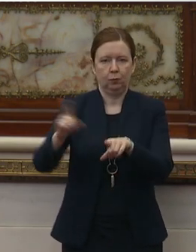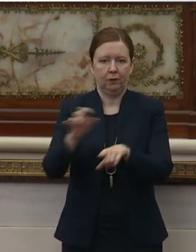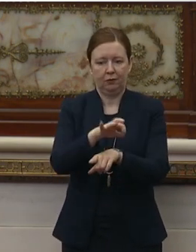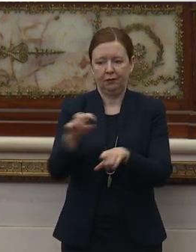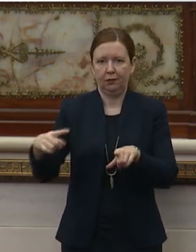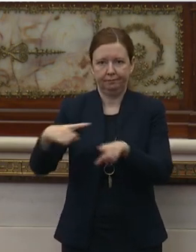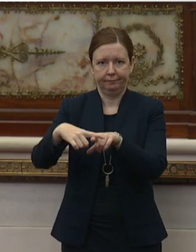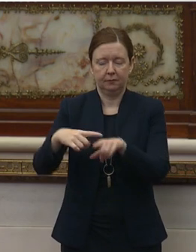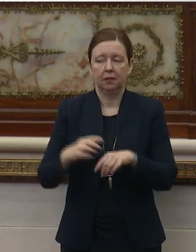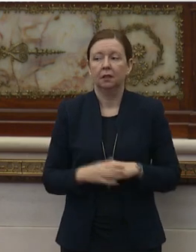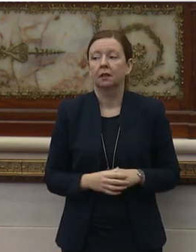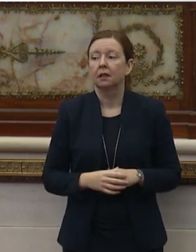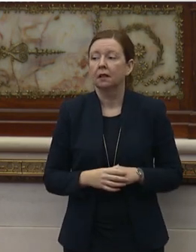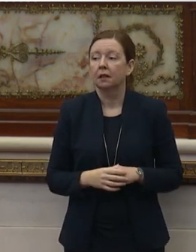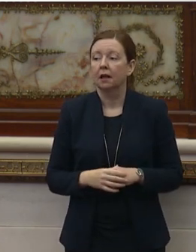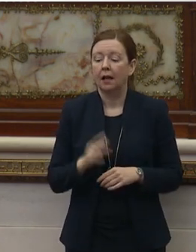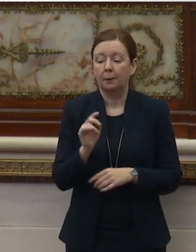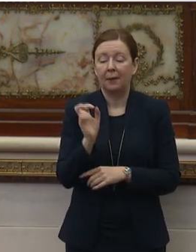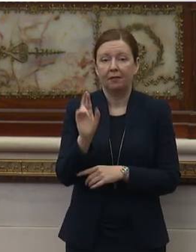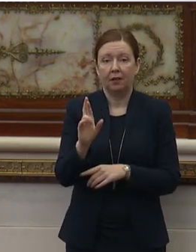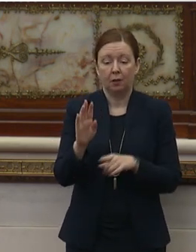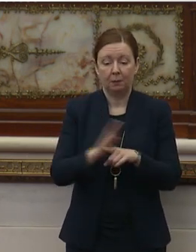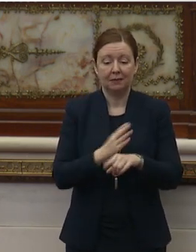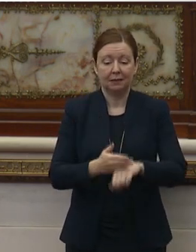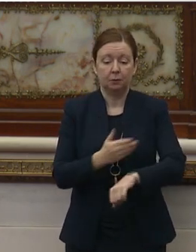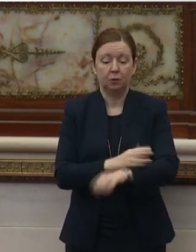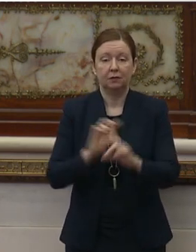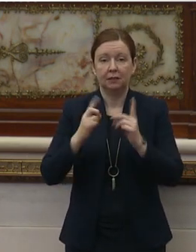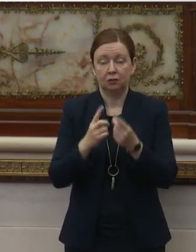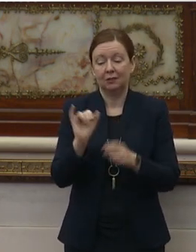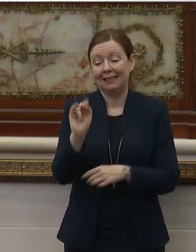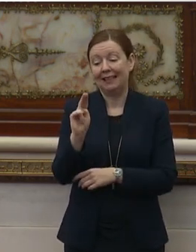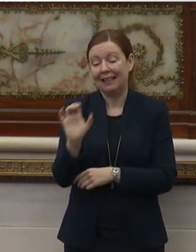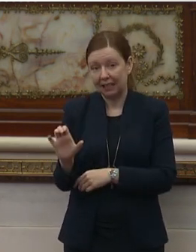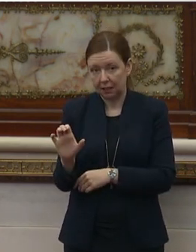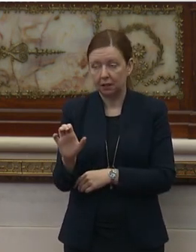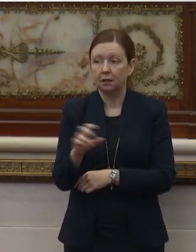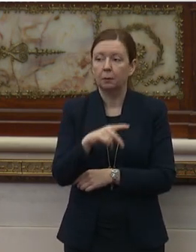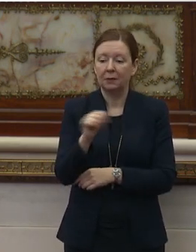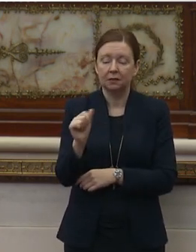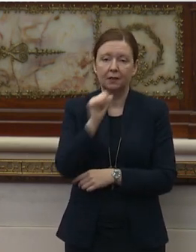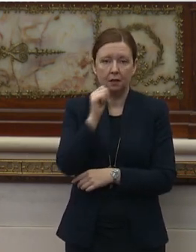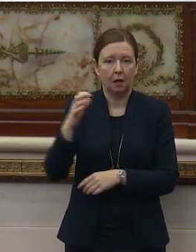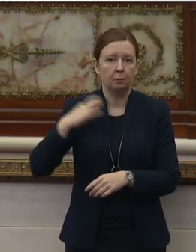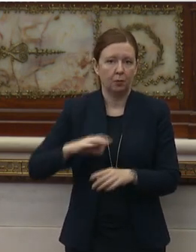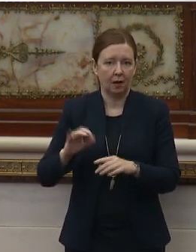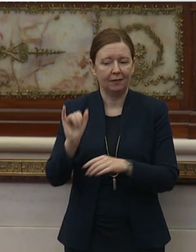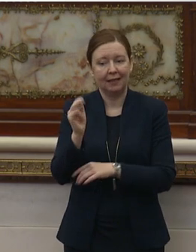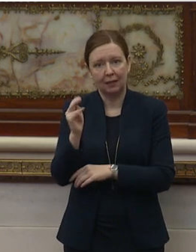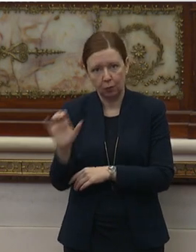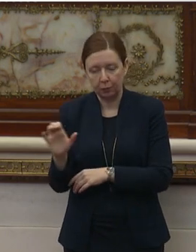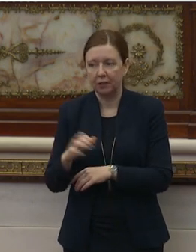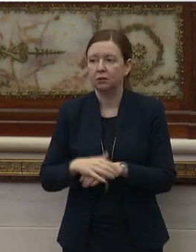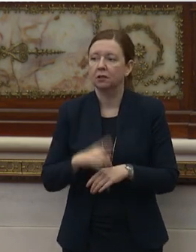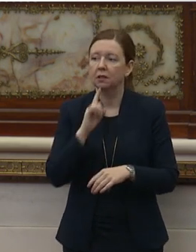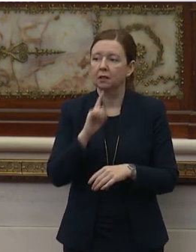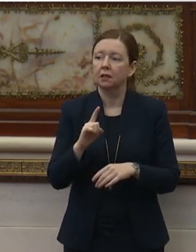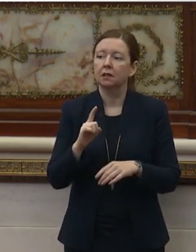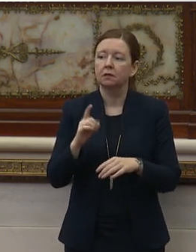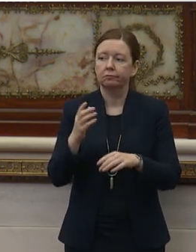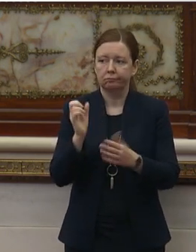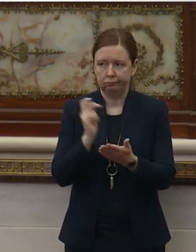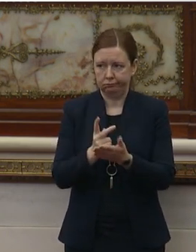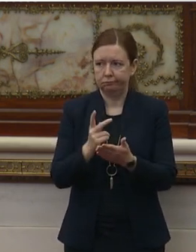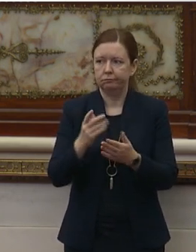Avenue, and for which the Mayfair Business Improvement District Incorporated, a Pennsylvania nonprofit corporation, is a neighborhood business improvement district